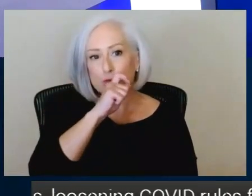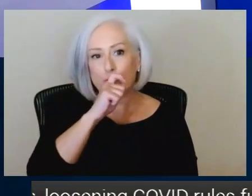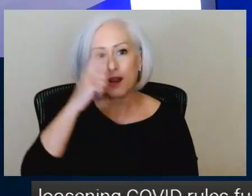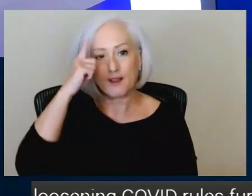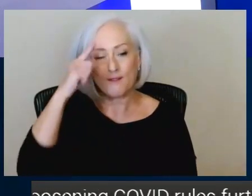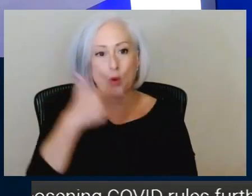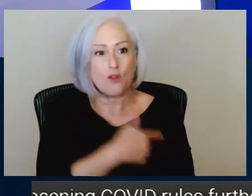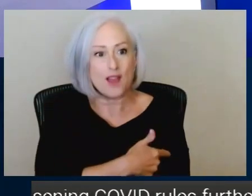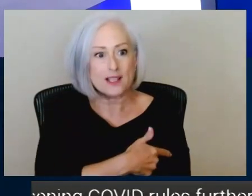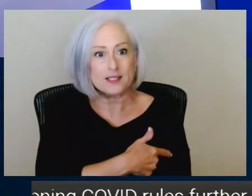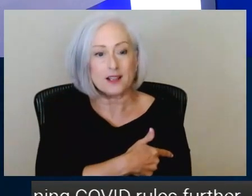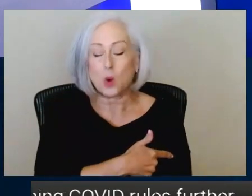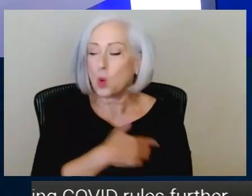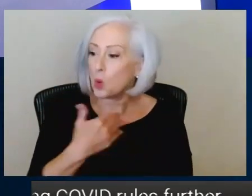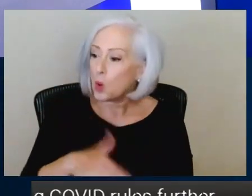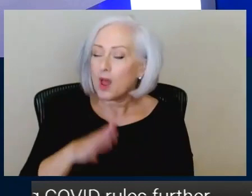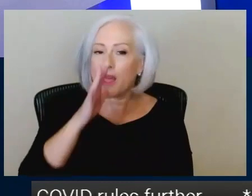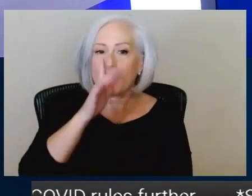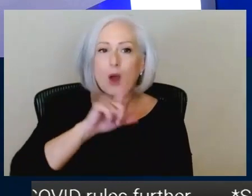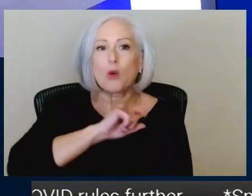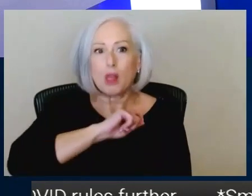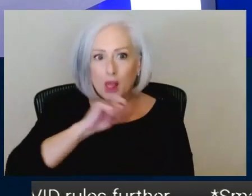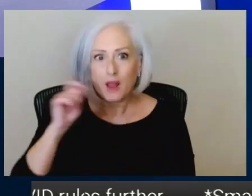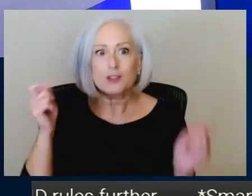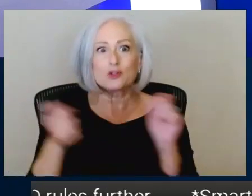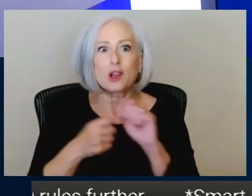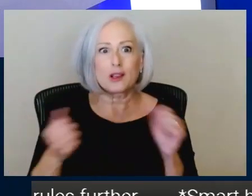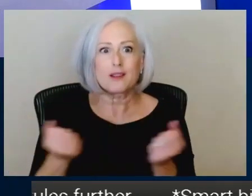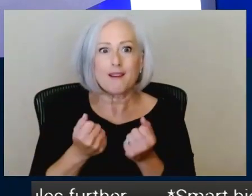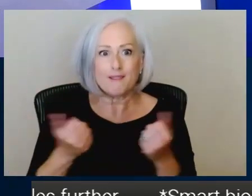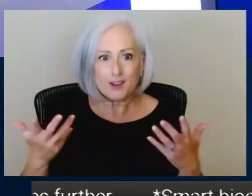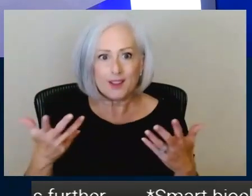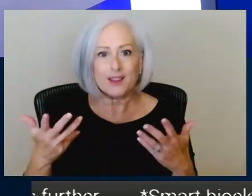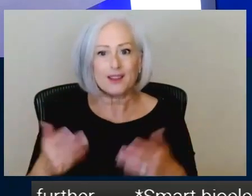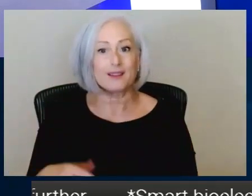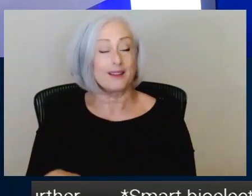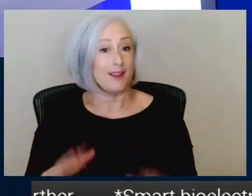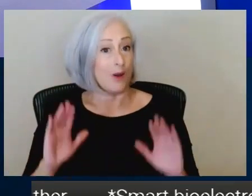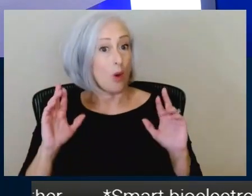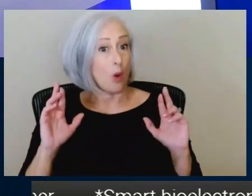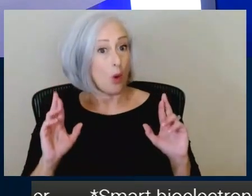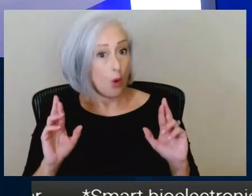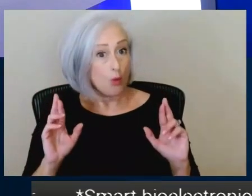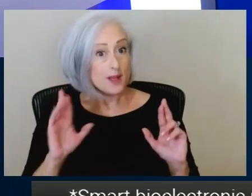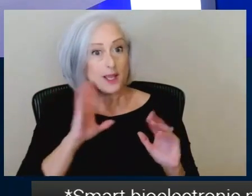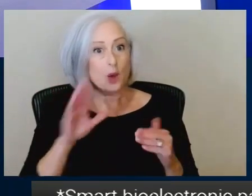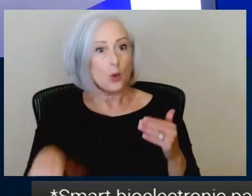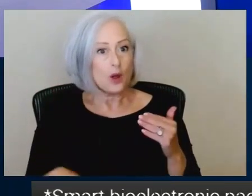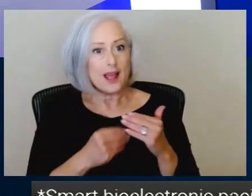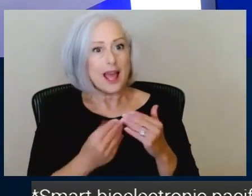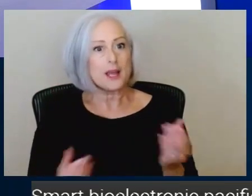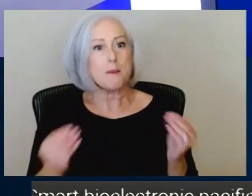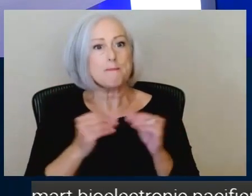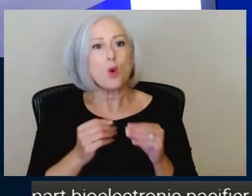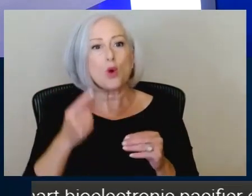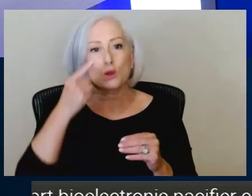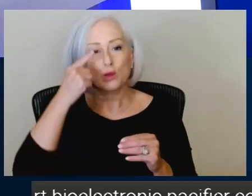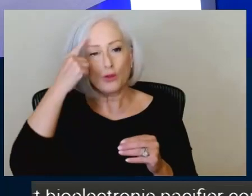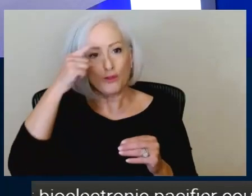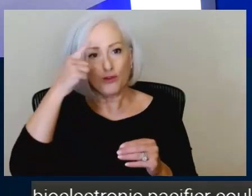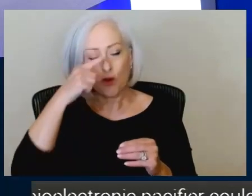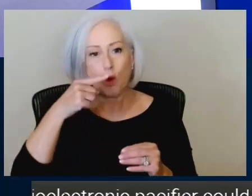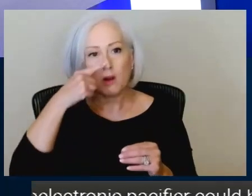will be a complete game changer at that point. Yeah, and certainly hoping that does add more to our mucosal immunity, the immunity that we